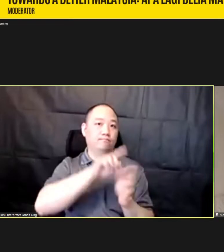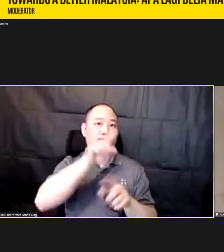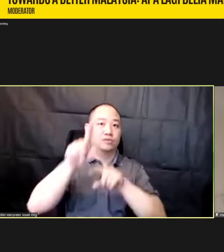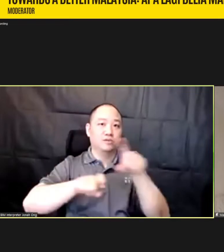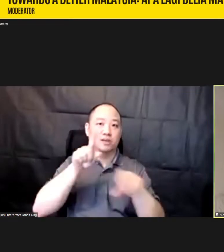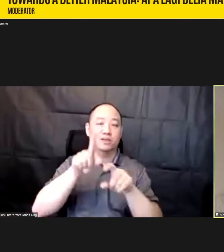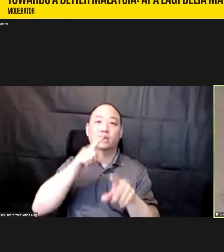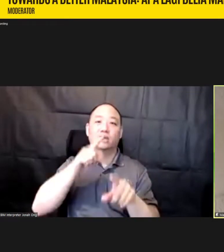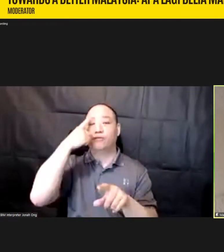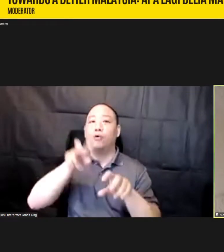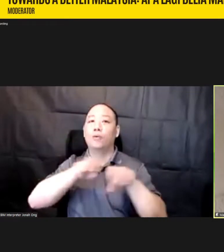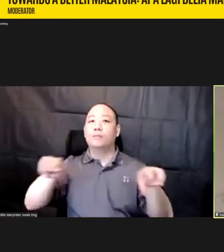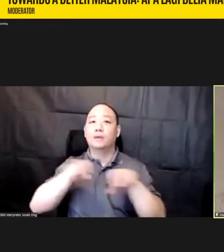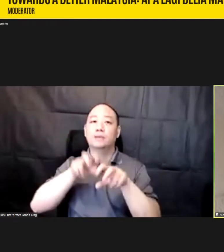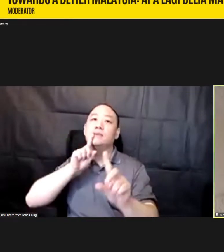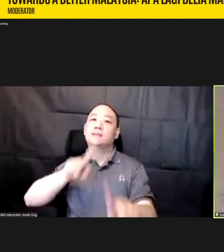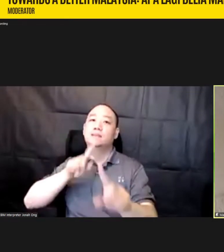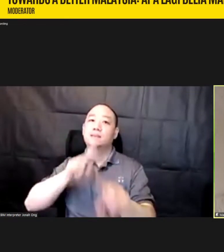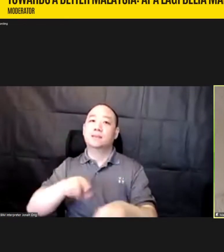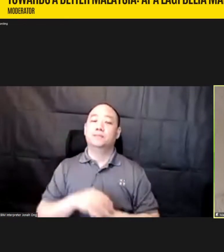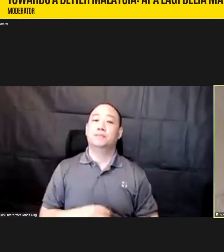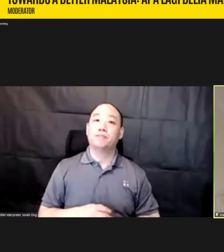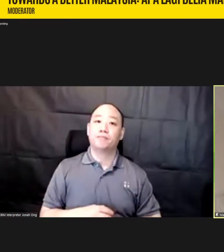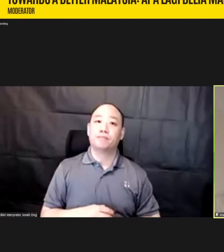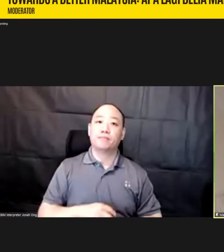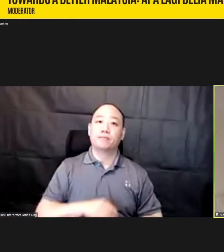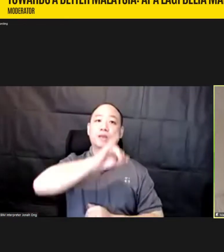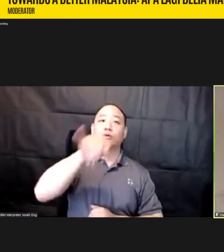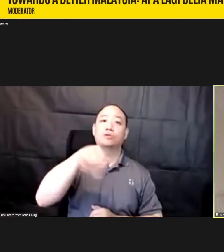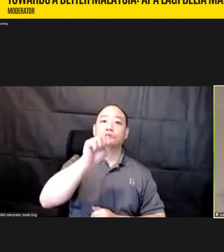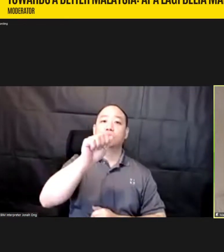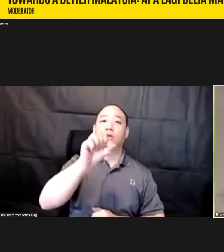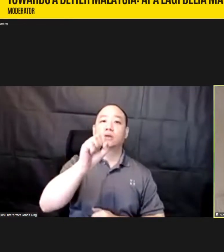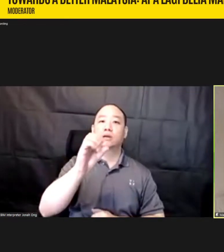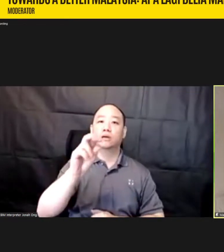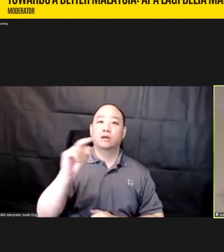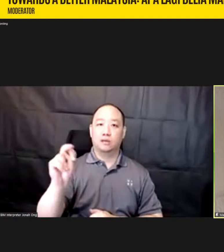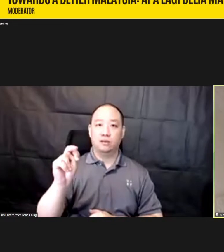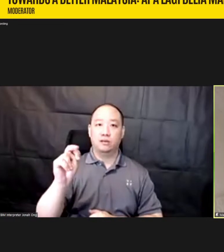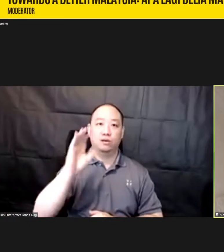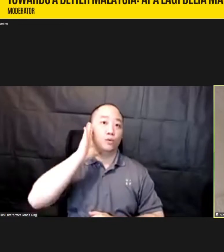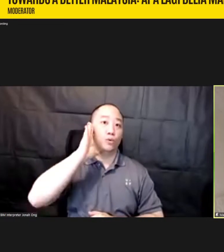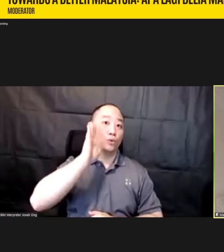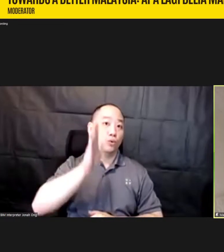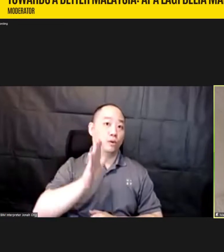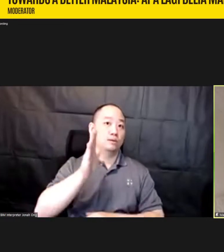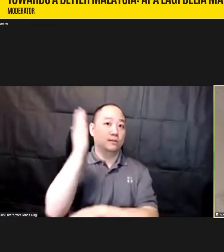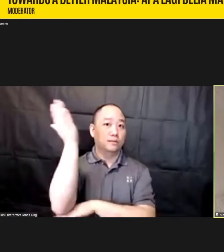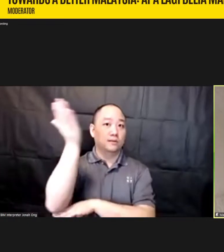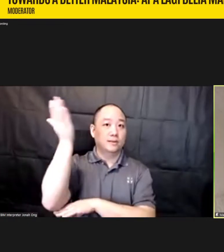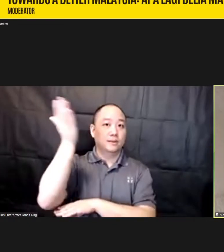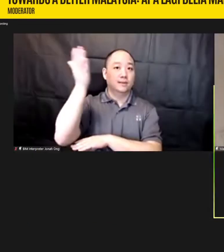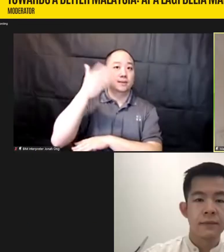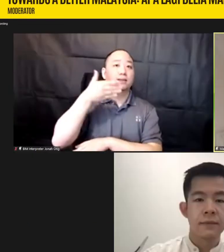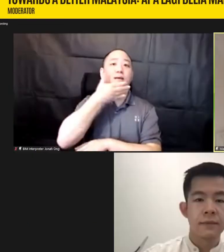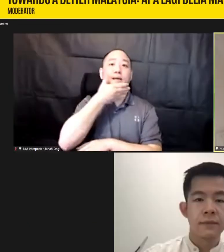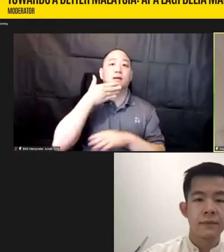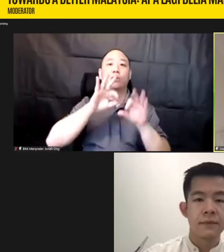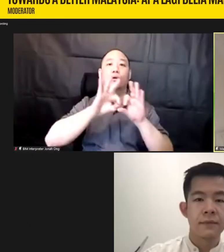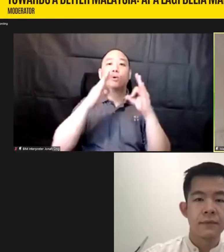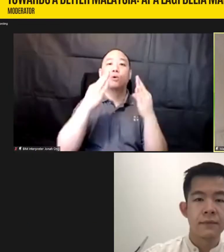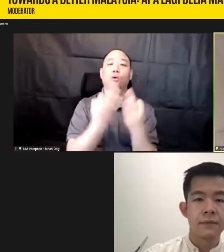for today is Jason Wee, who's going to present his topic on Beyond Keluarga Malaysia.